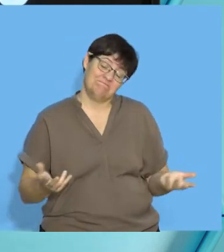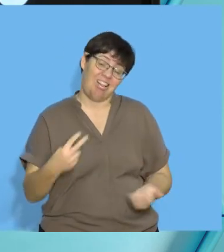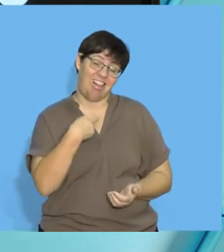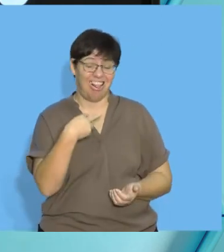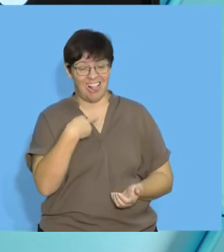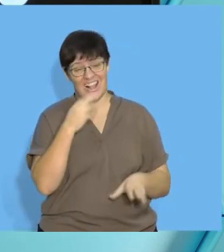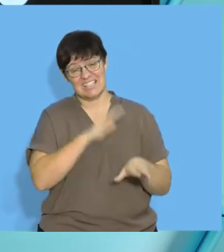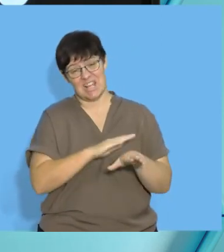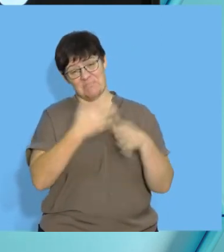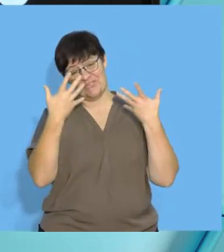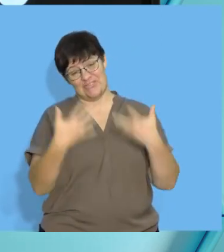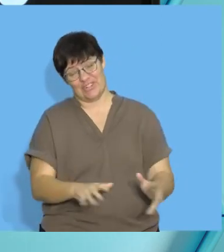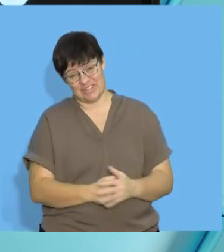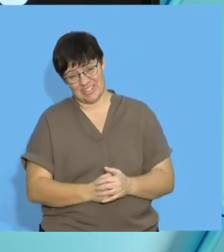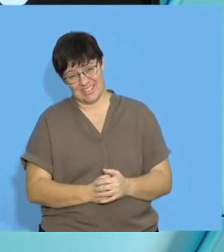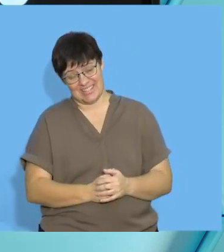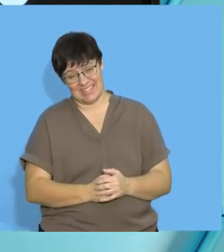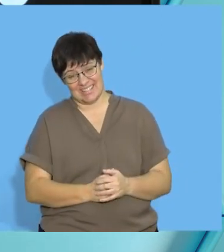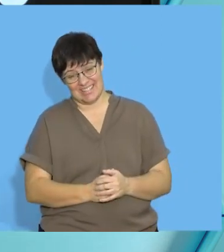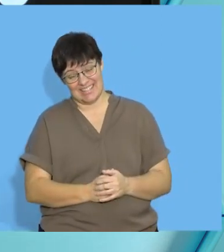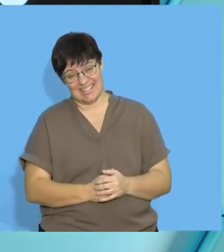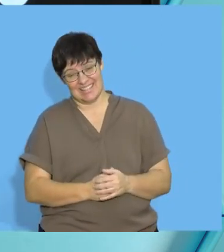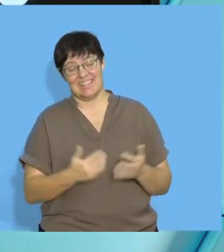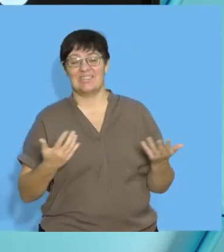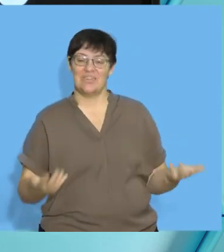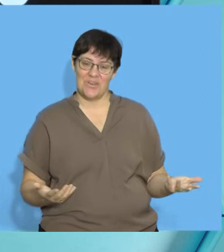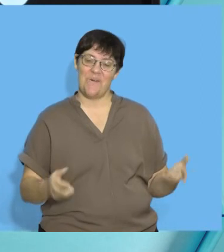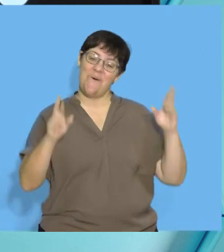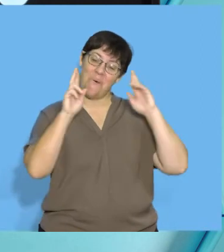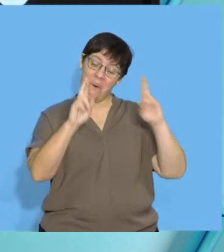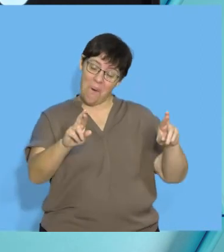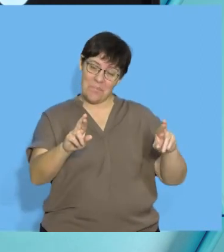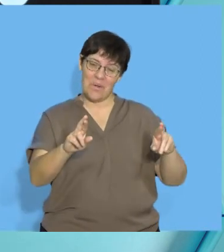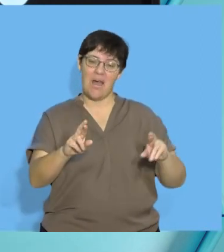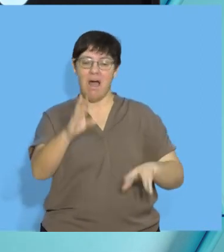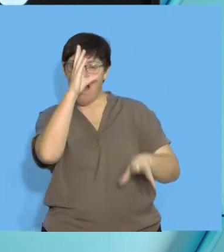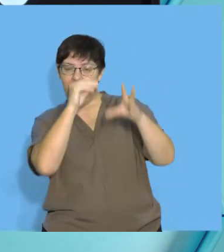for. Time has run out, I'm afraid. I hope you had a good lesson.